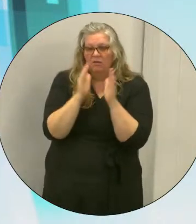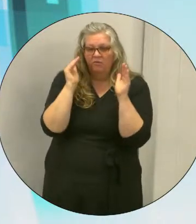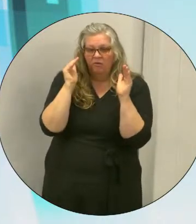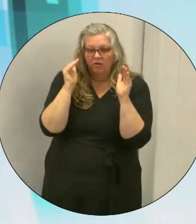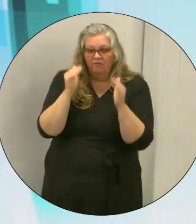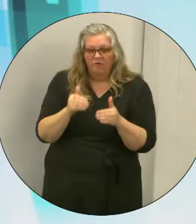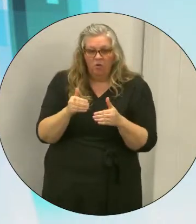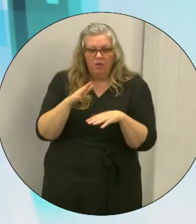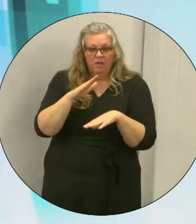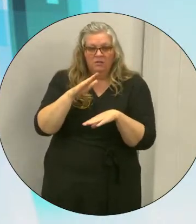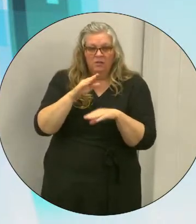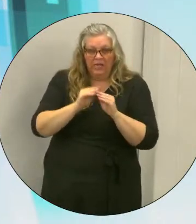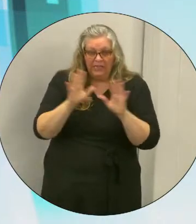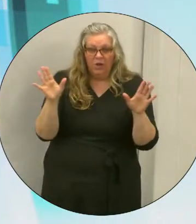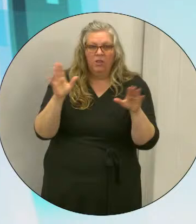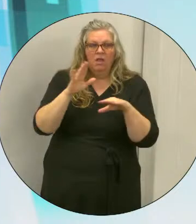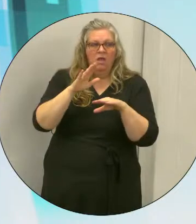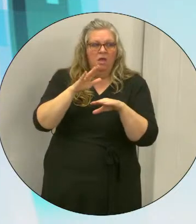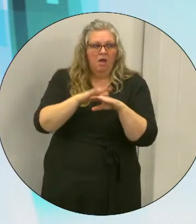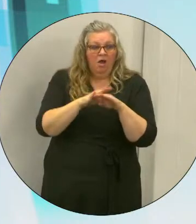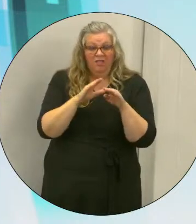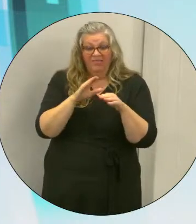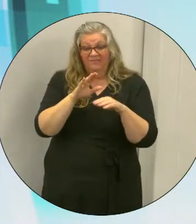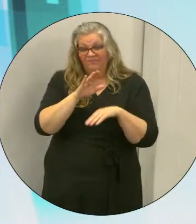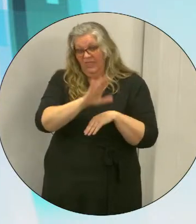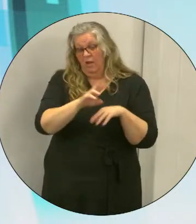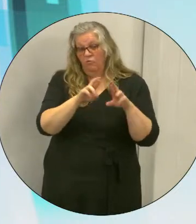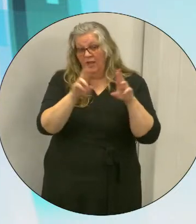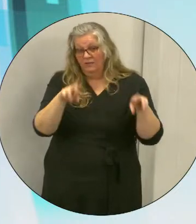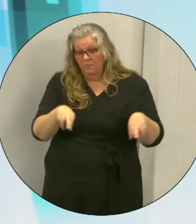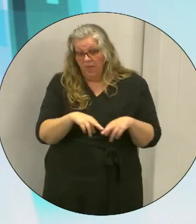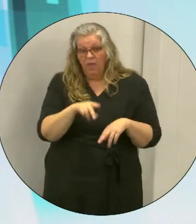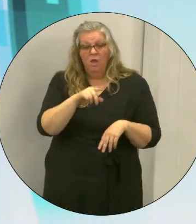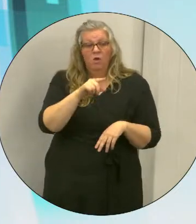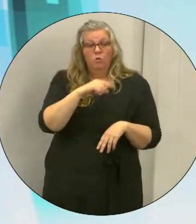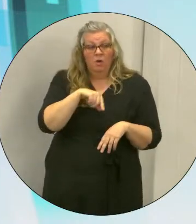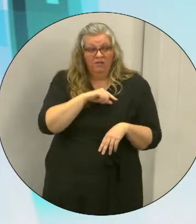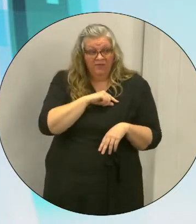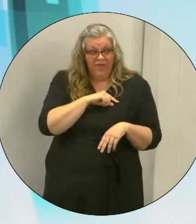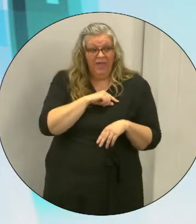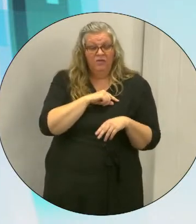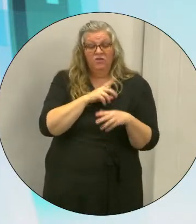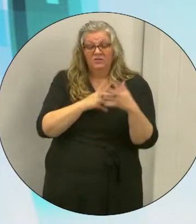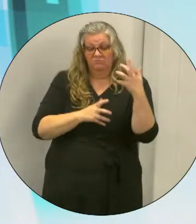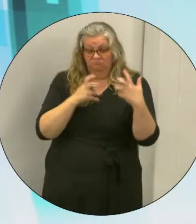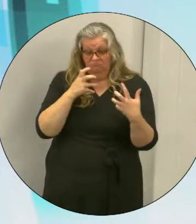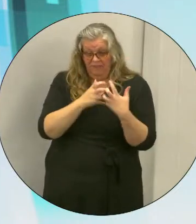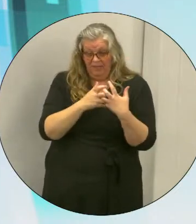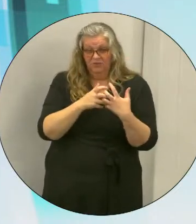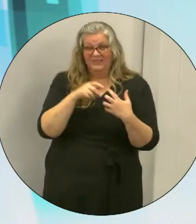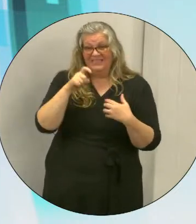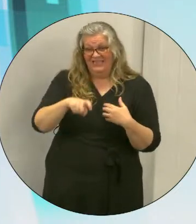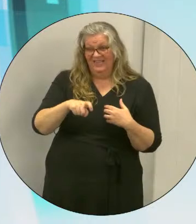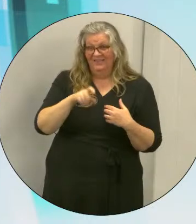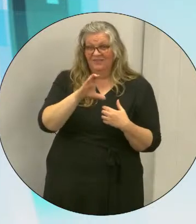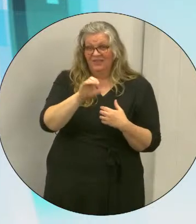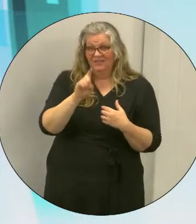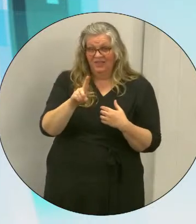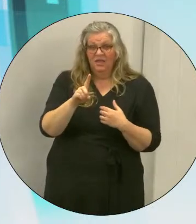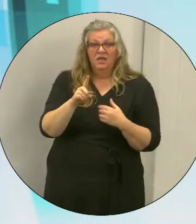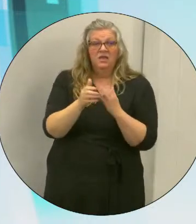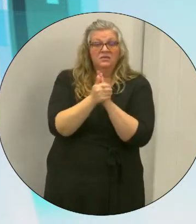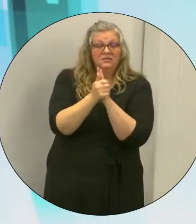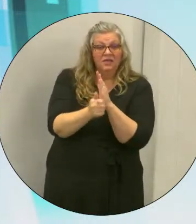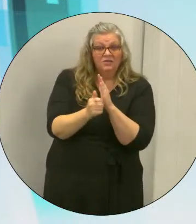focus is clearly on the candidate's resume, qualifications aligned to the needs of CCSD, skill sets that drive